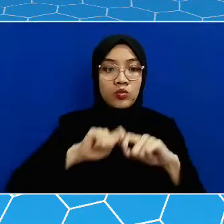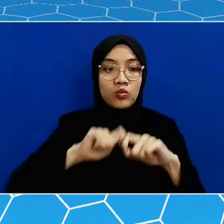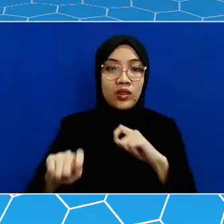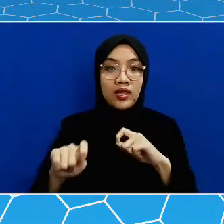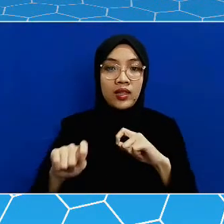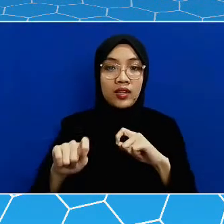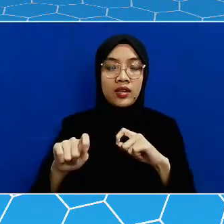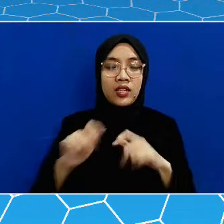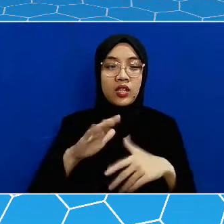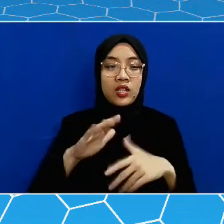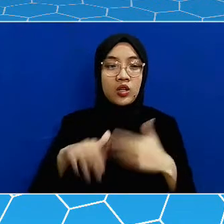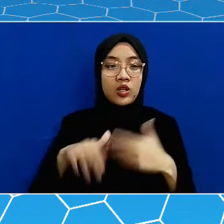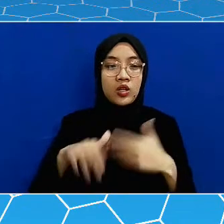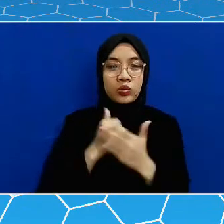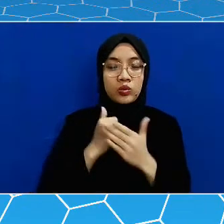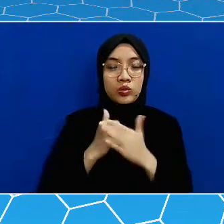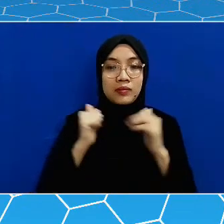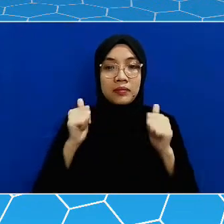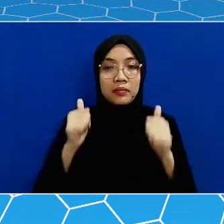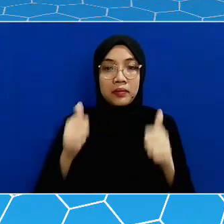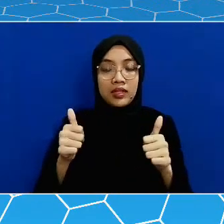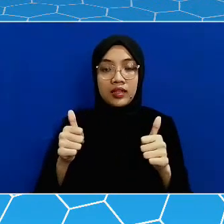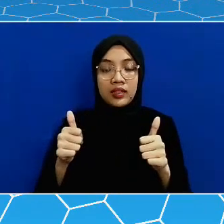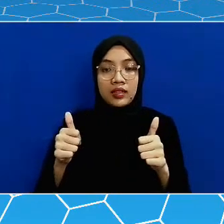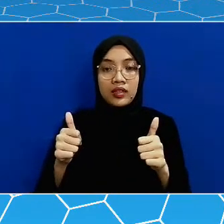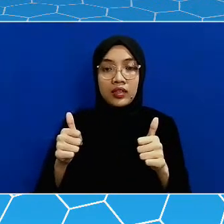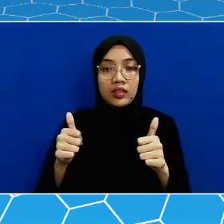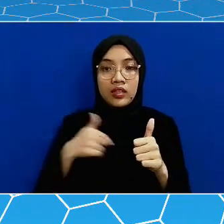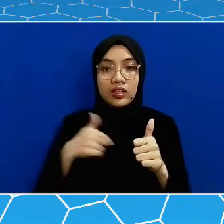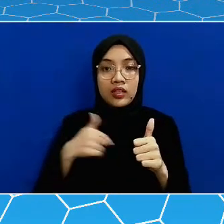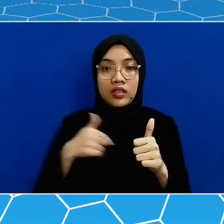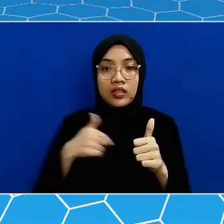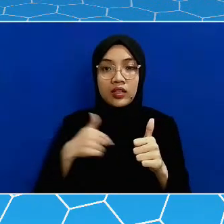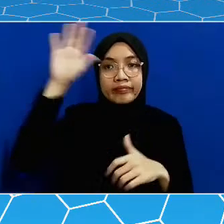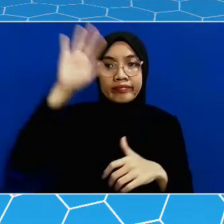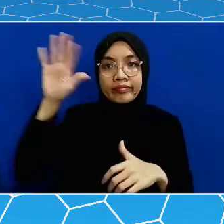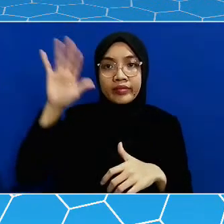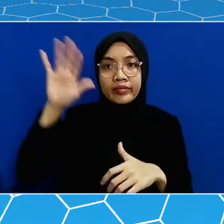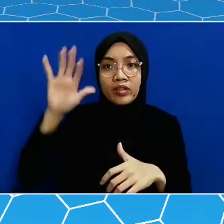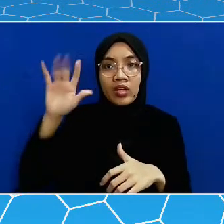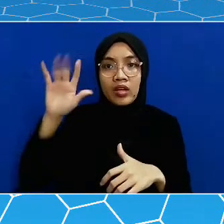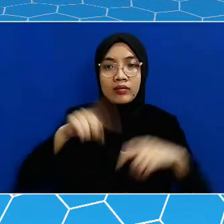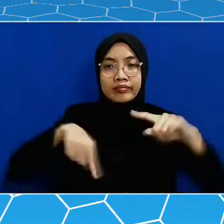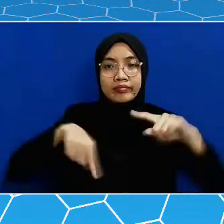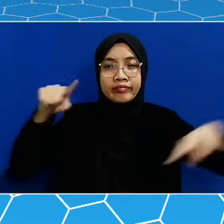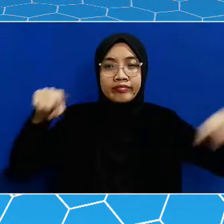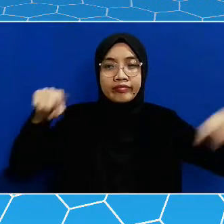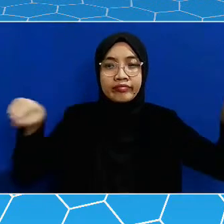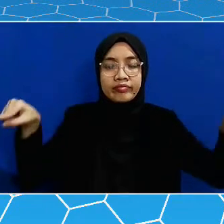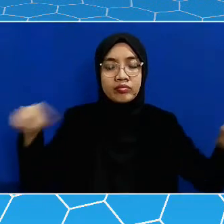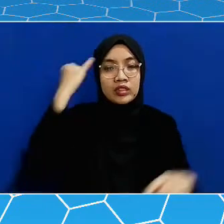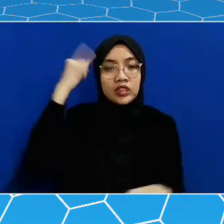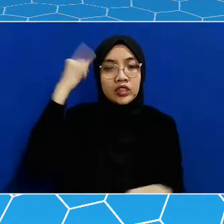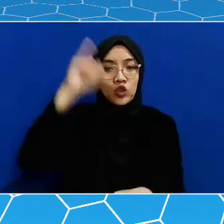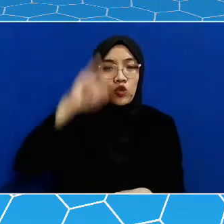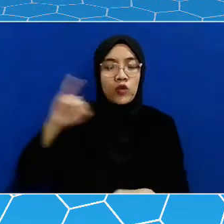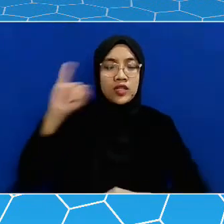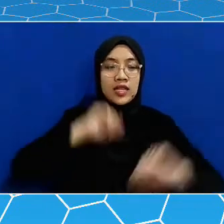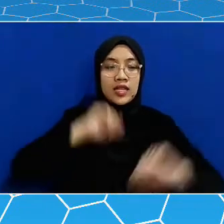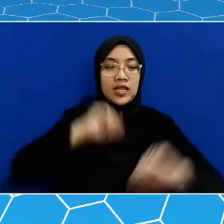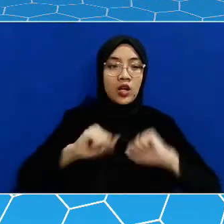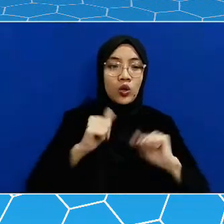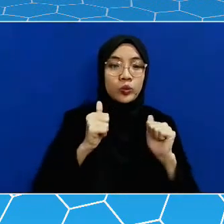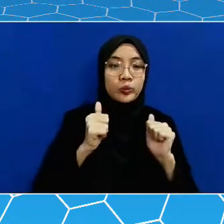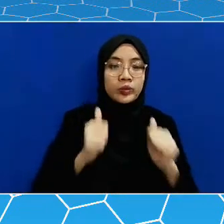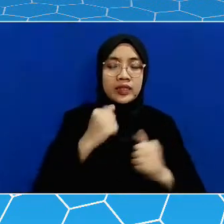in your presentation, I can easily imagine being applied in some way to cancer diagnosis and also the AI analysis of big data to